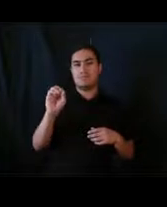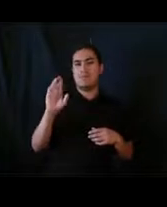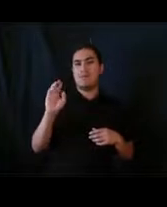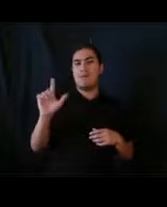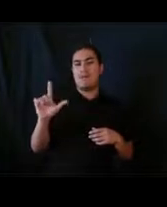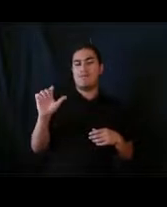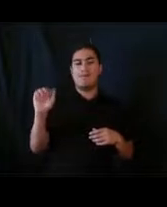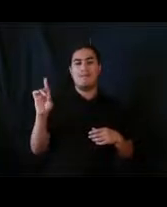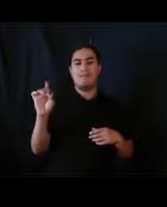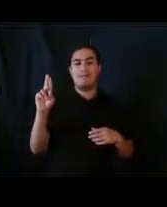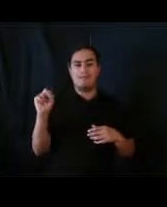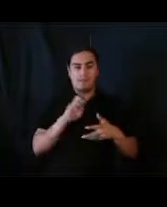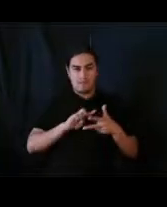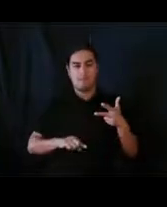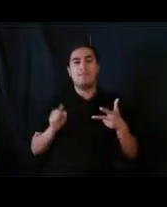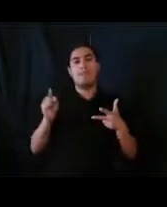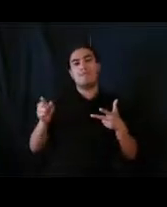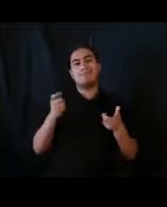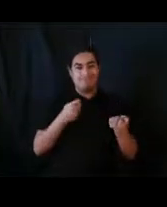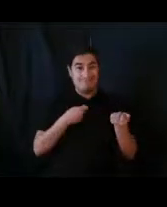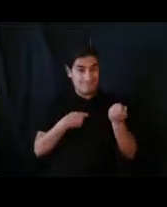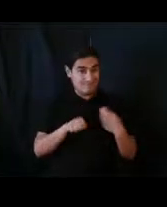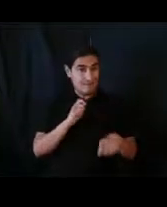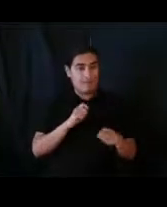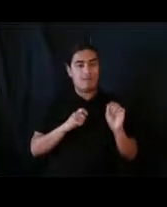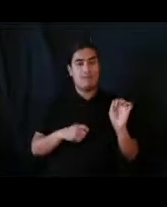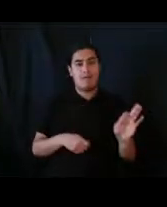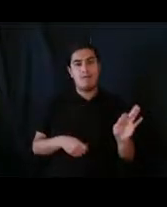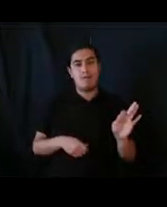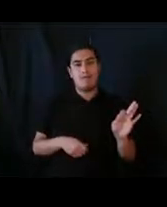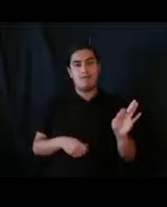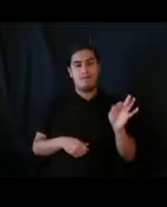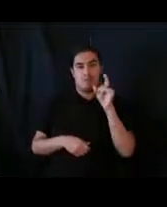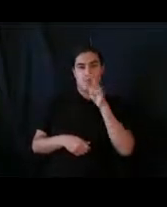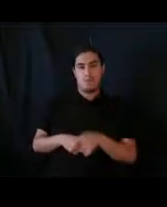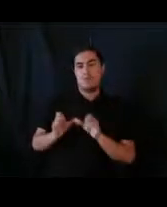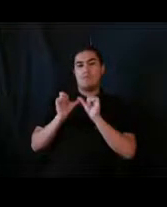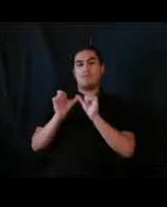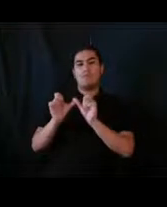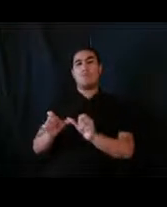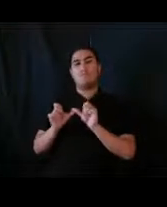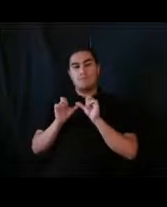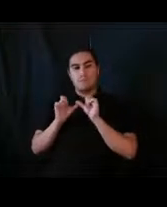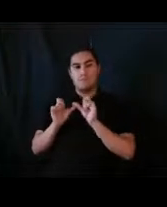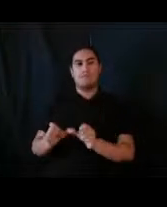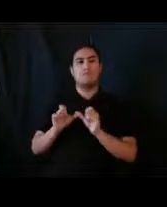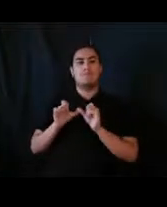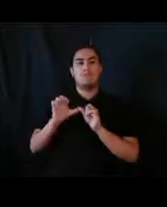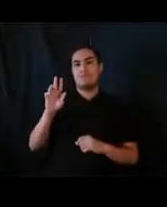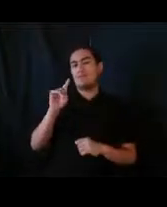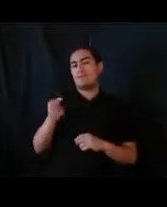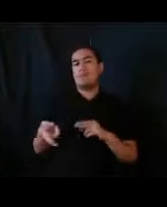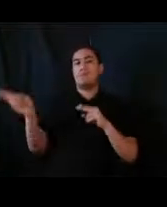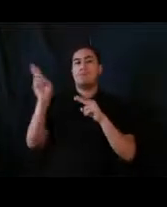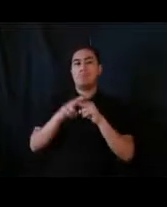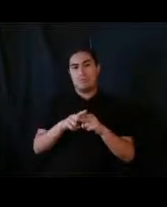instead of um getting these constant rate increase path through